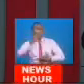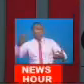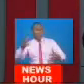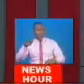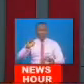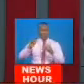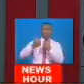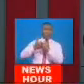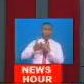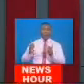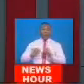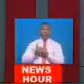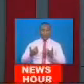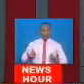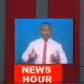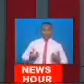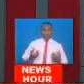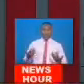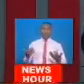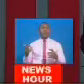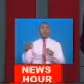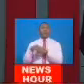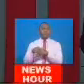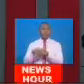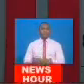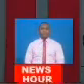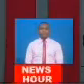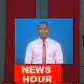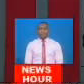can be used as an educational tool in the country.